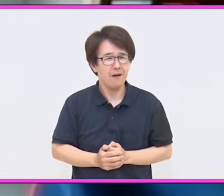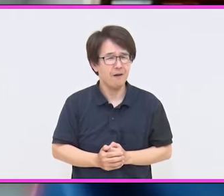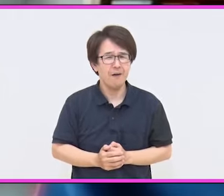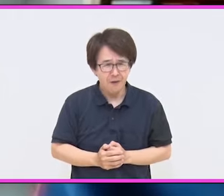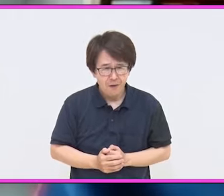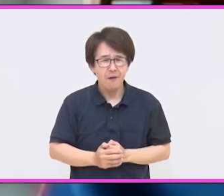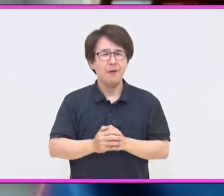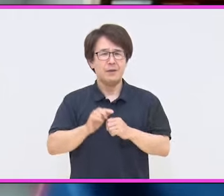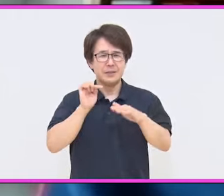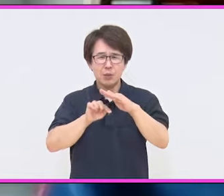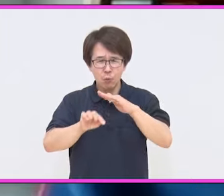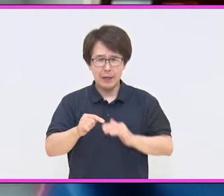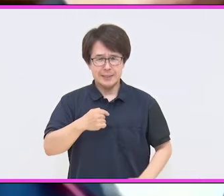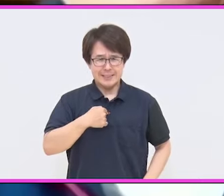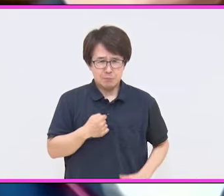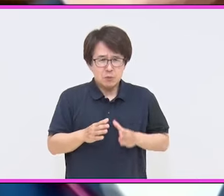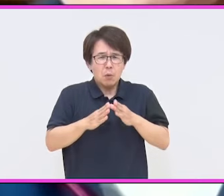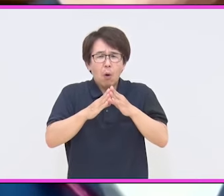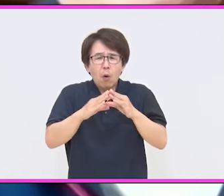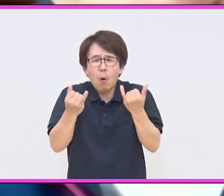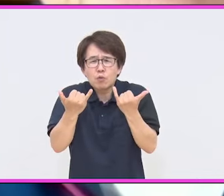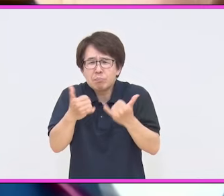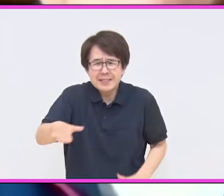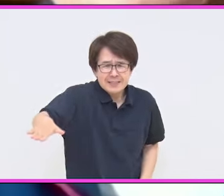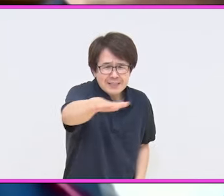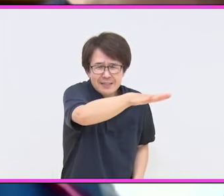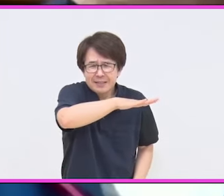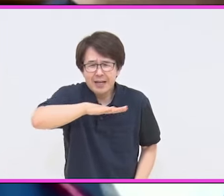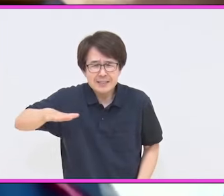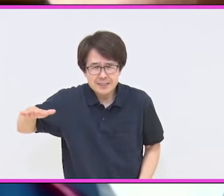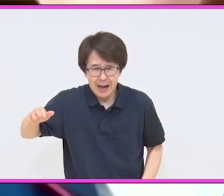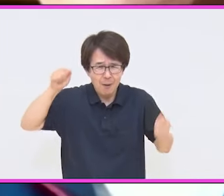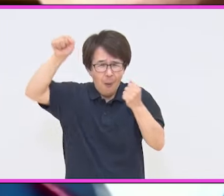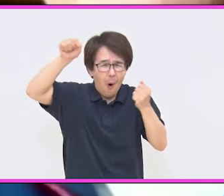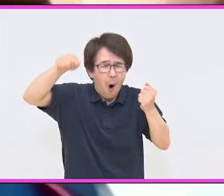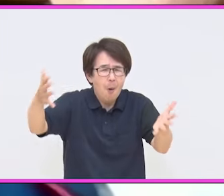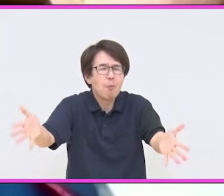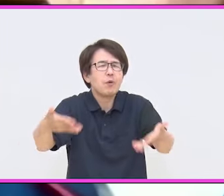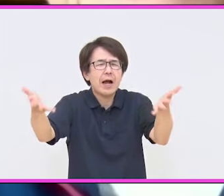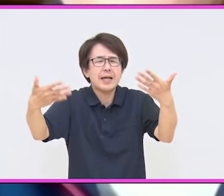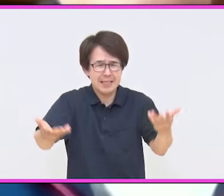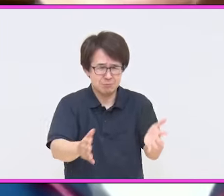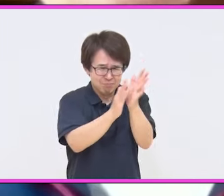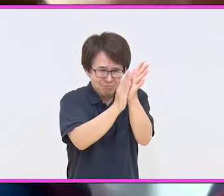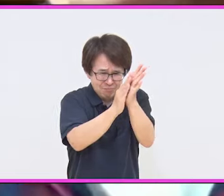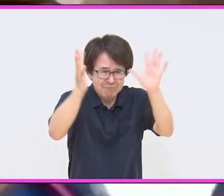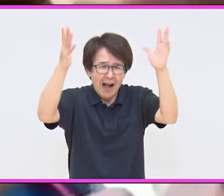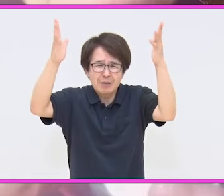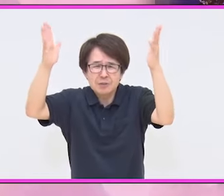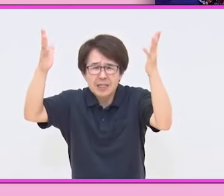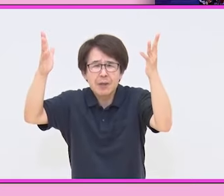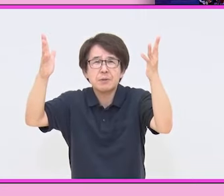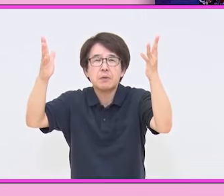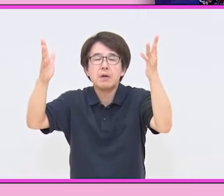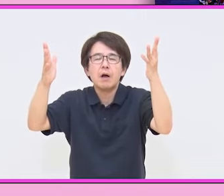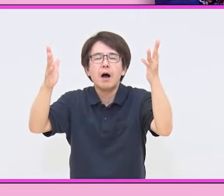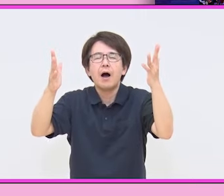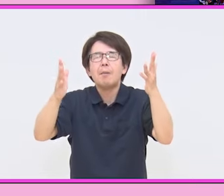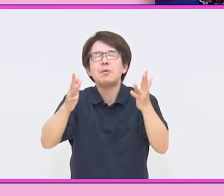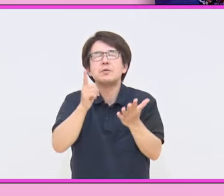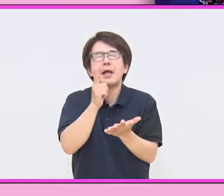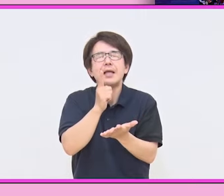having a home audience shouting and clapping. And it makes me emotional to think of it,